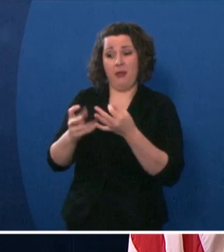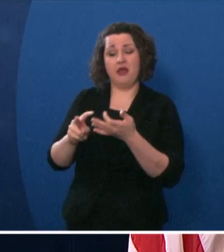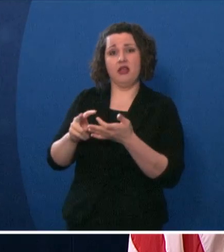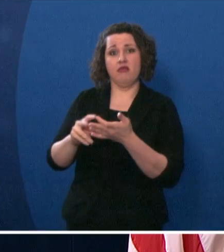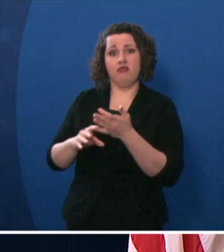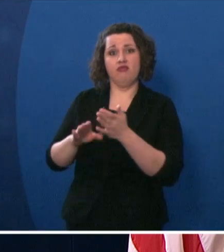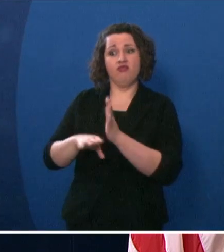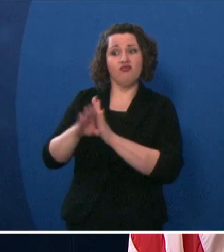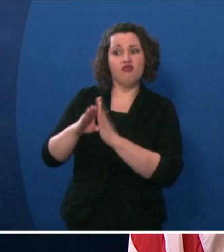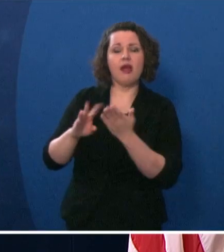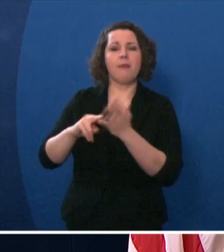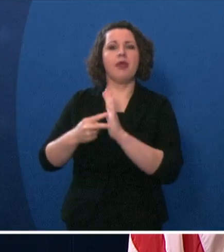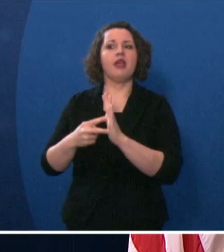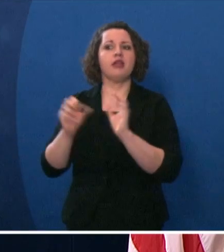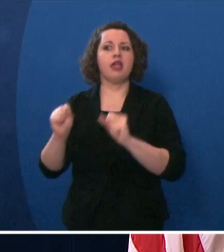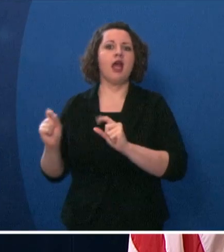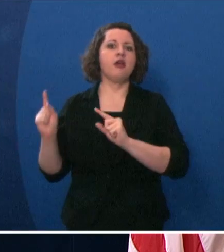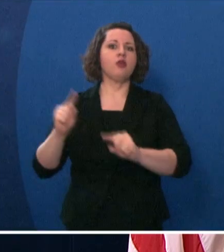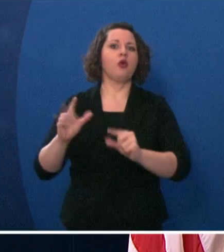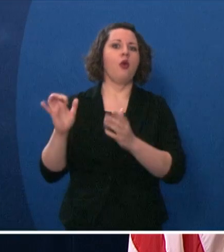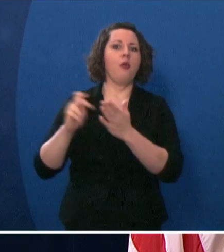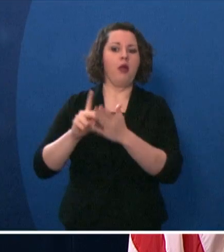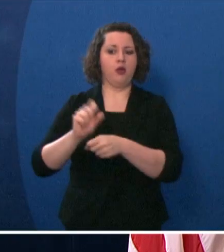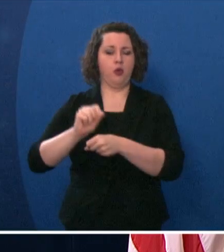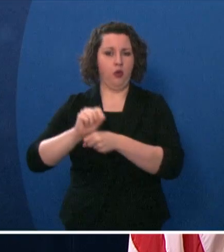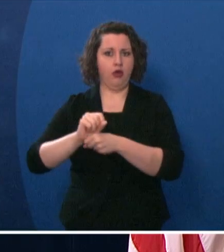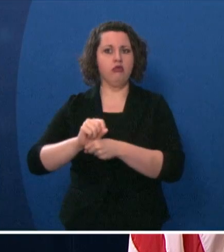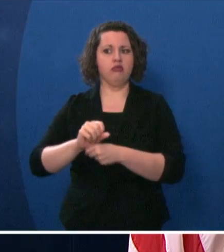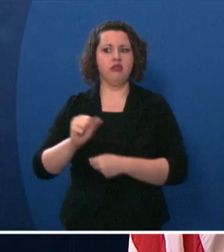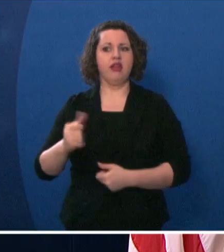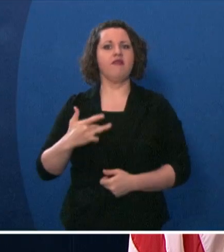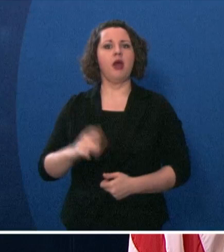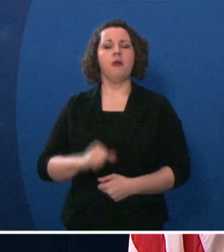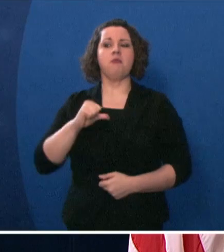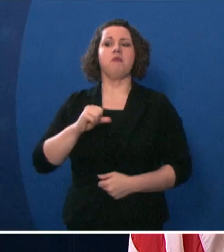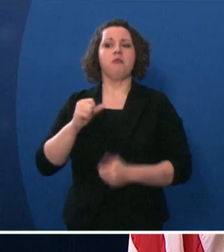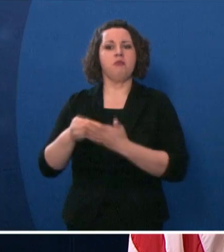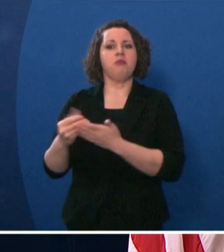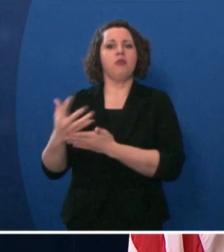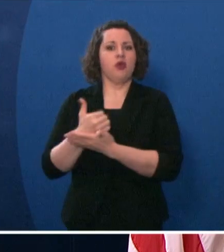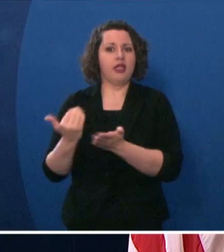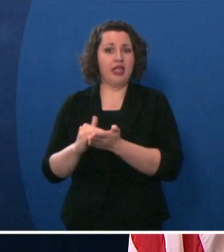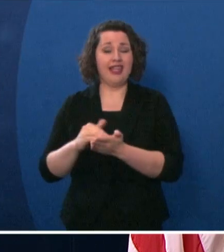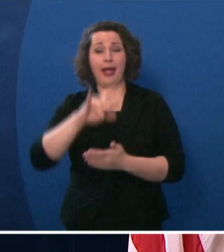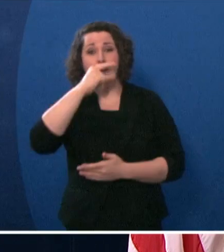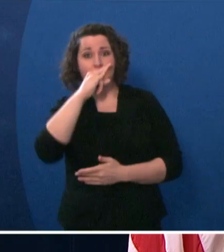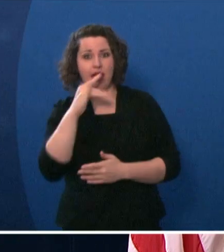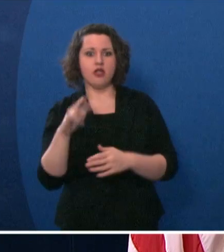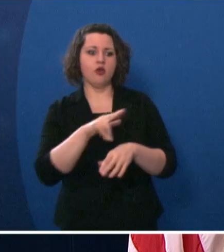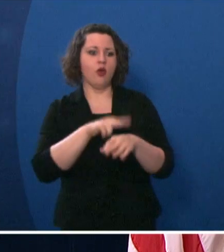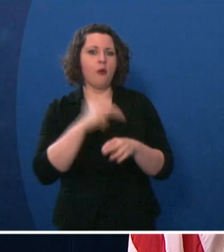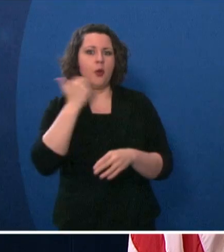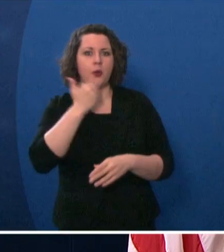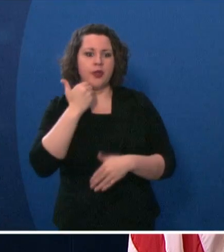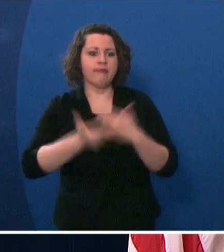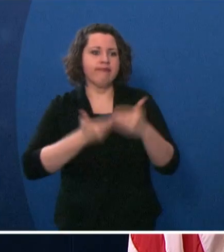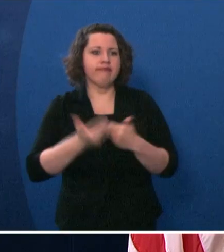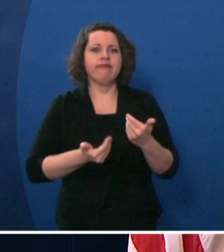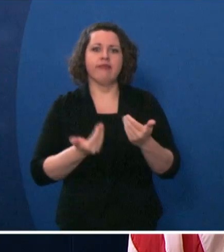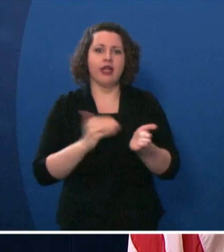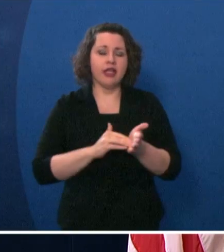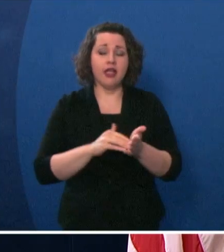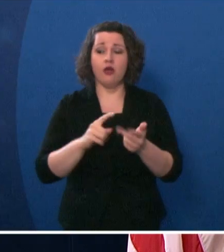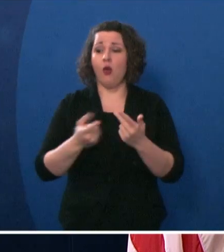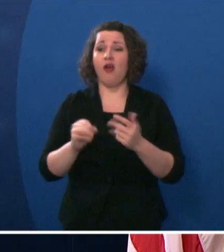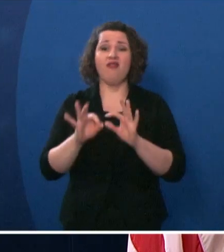back to work and to have the dignity of earning a paycheck again, get kids back into a normal routine, or simply reconnect with family